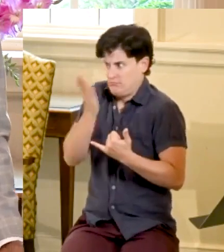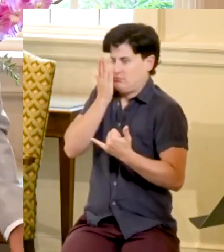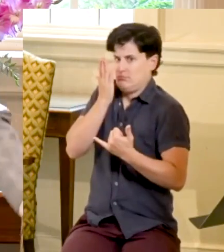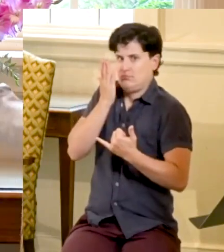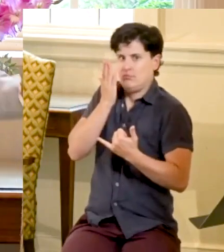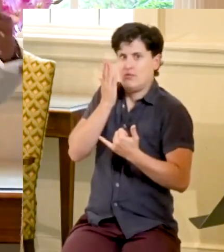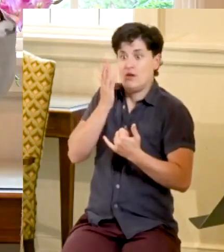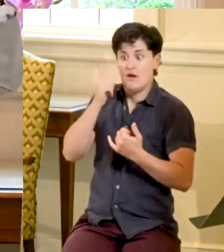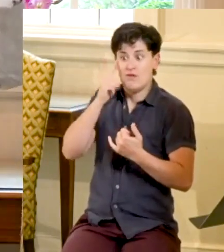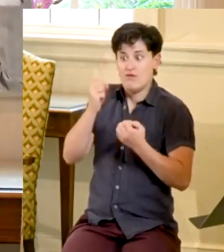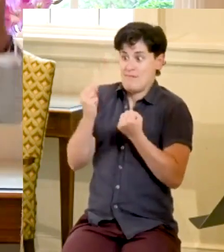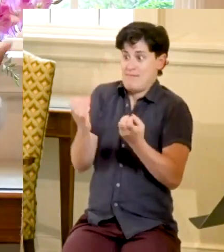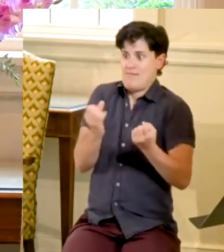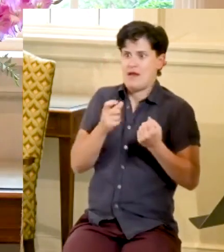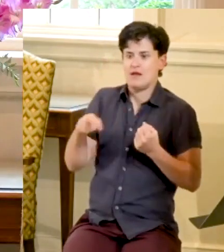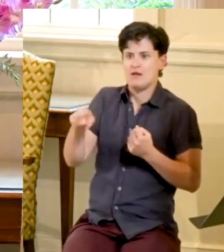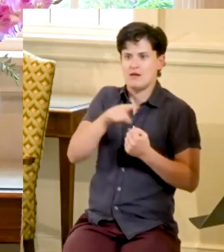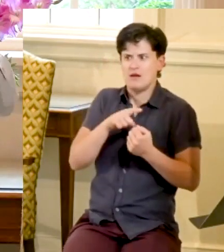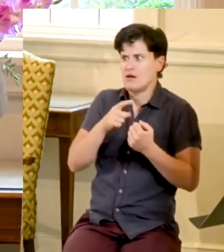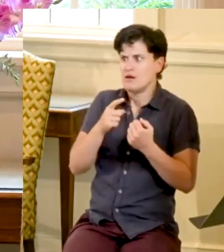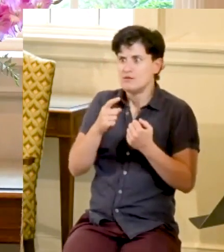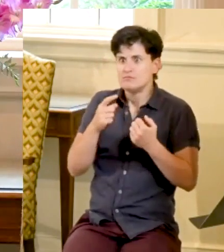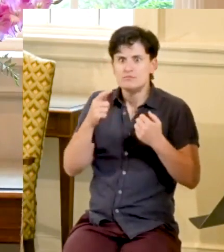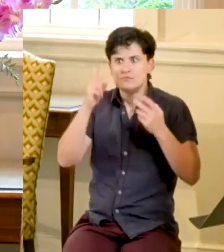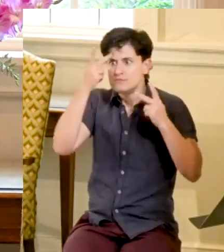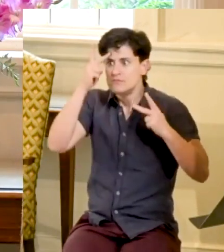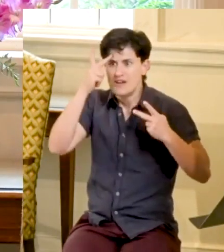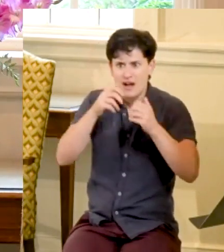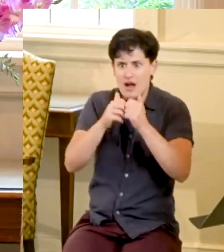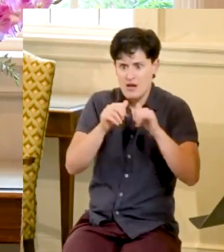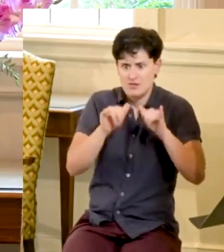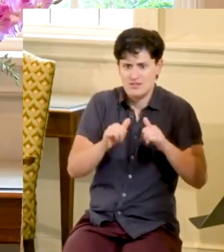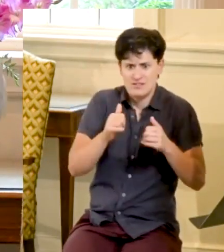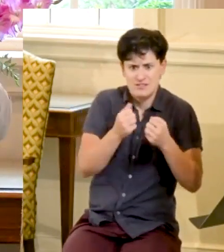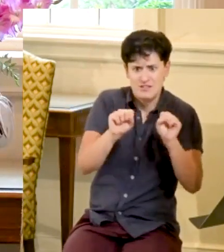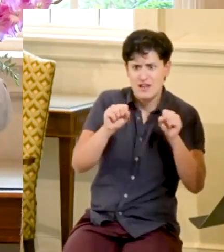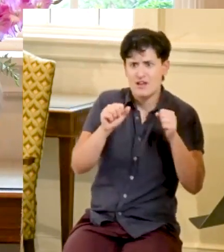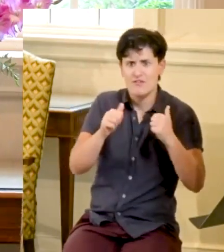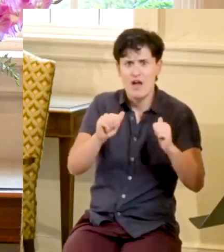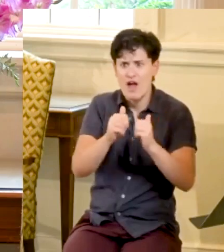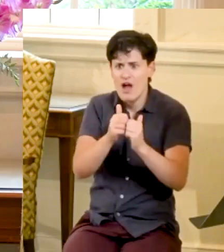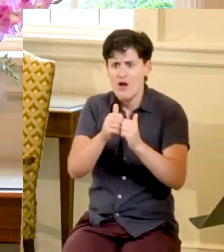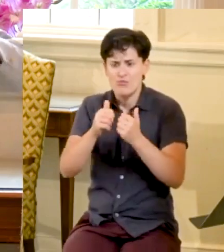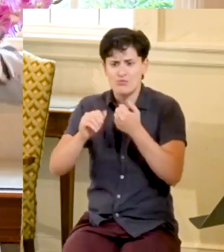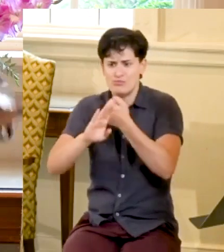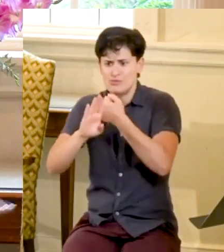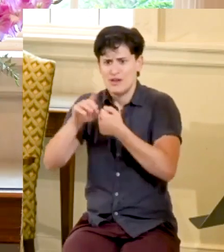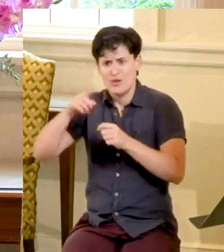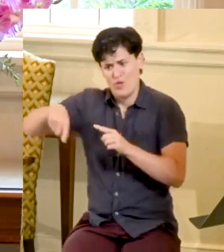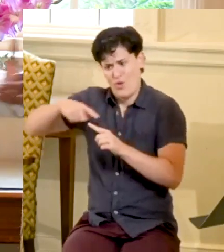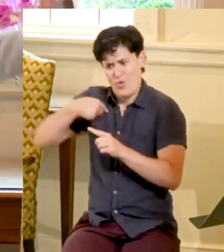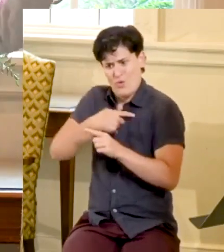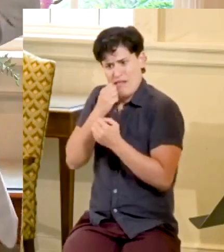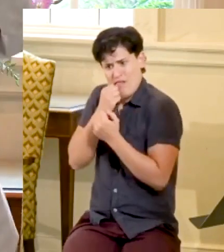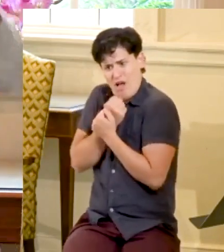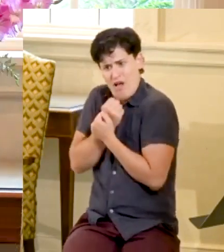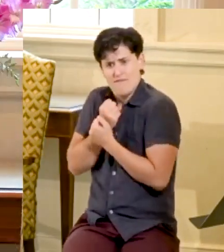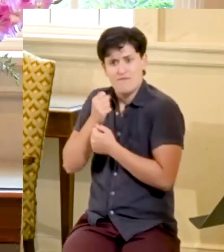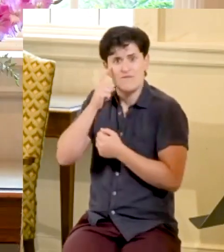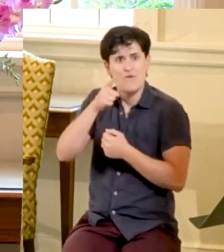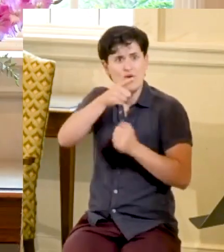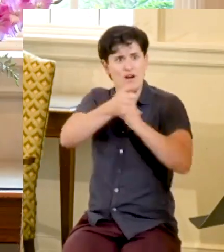For many, it's about how to stay safe, how to protect those we love in a country consistently failing to deliver on